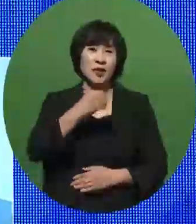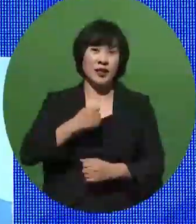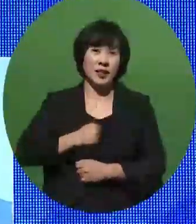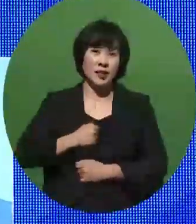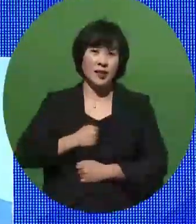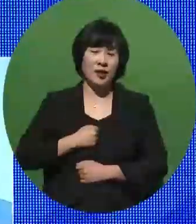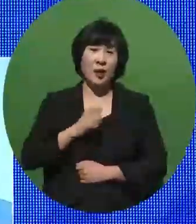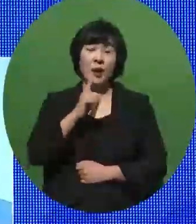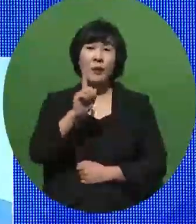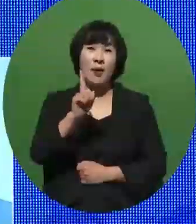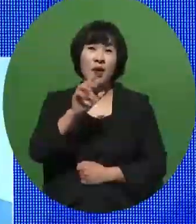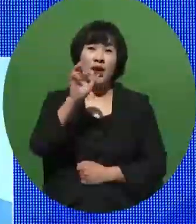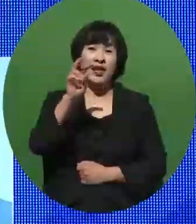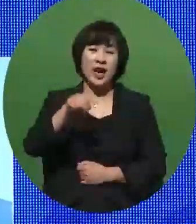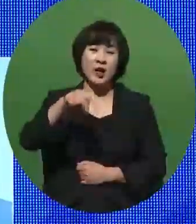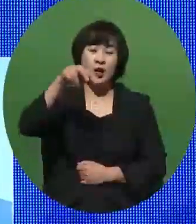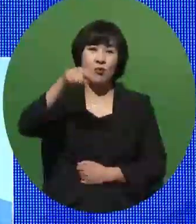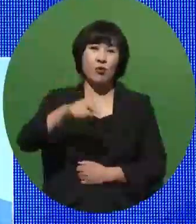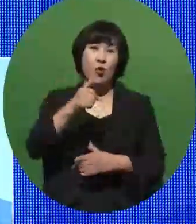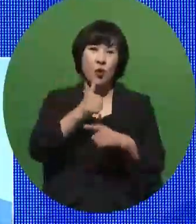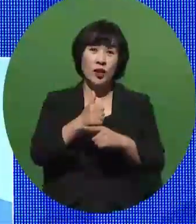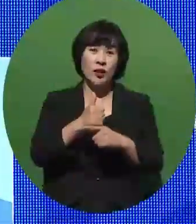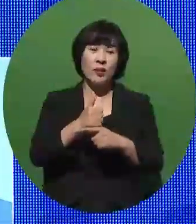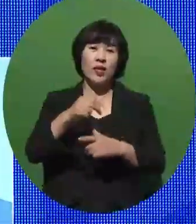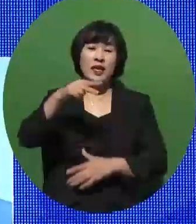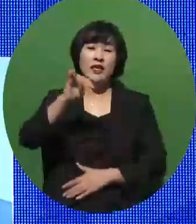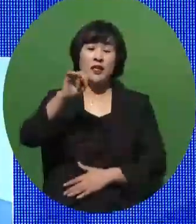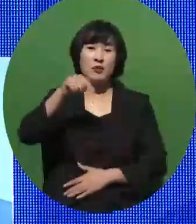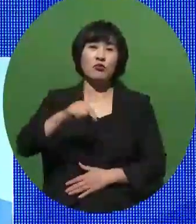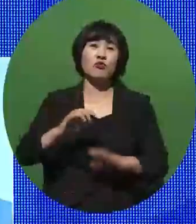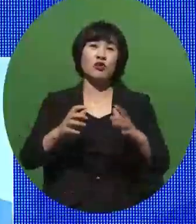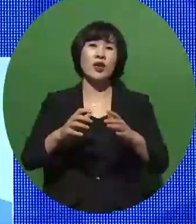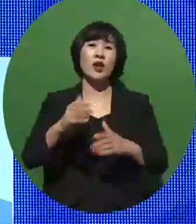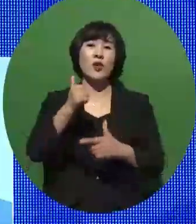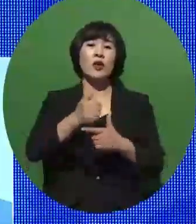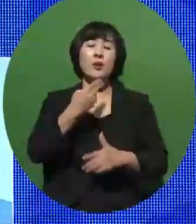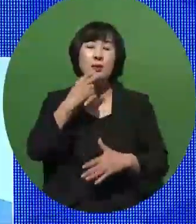alongside humans. General Lee Sun-shin